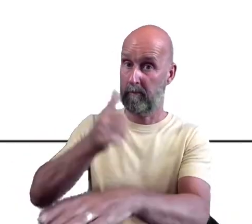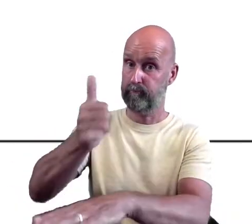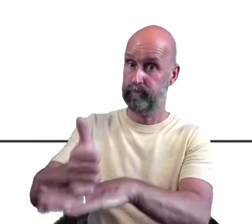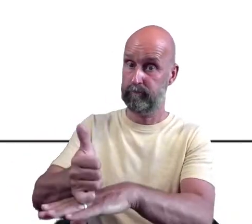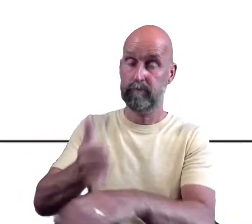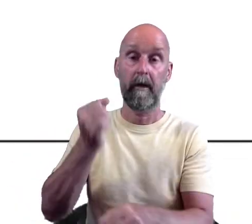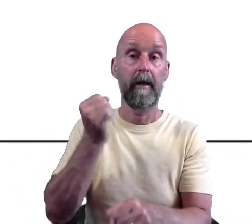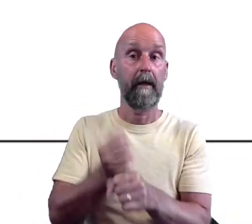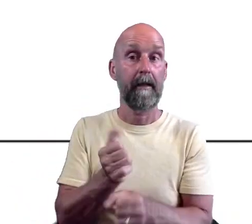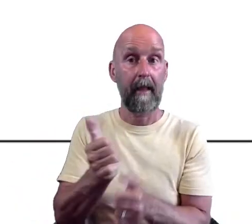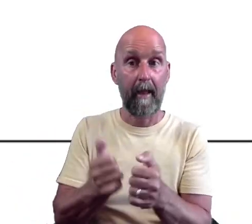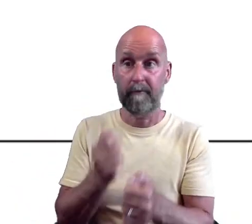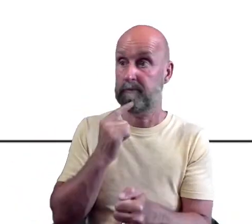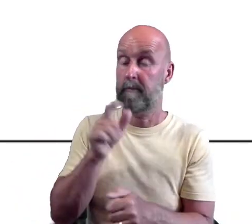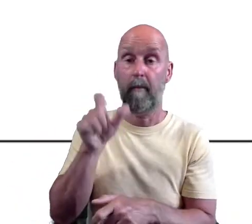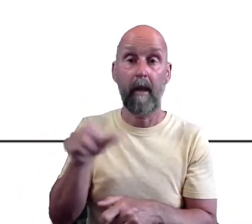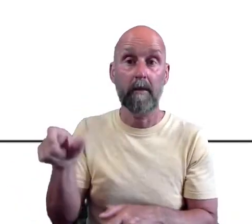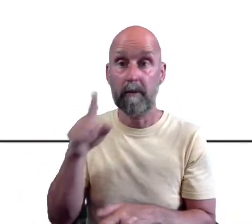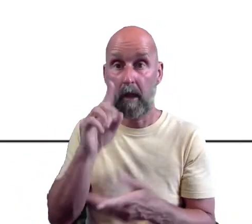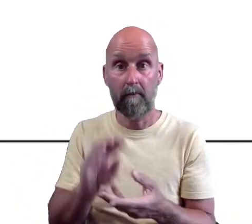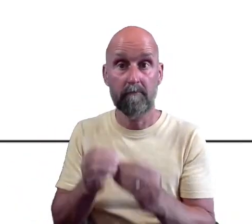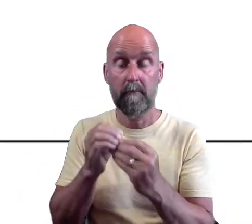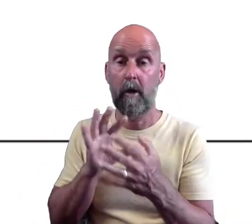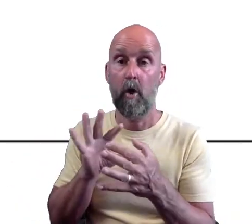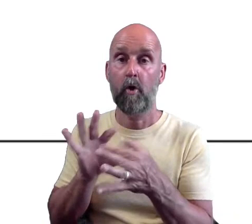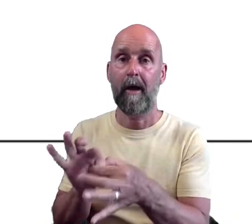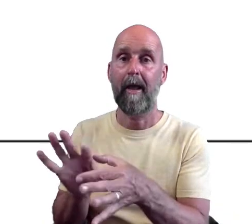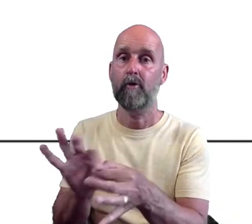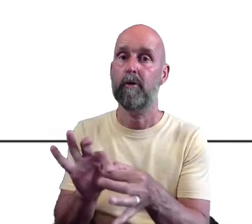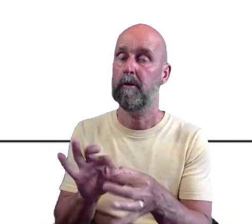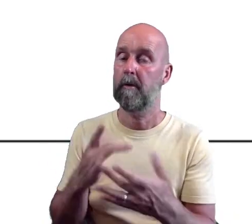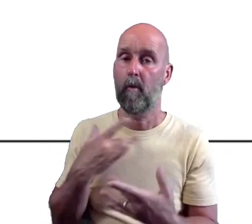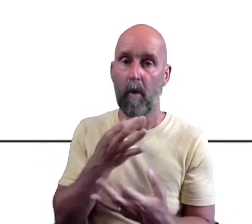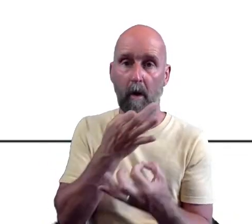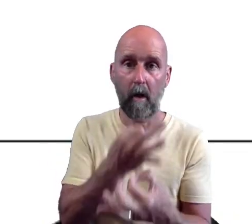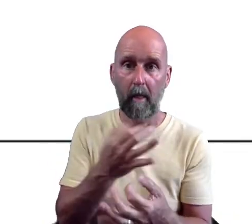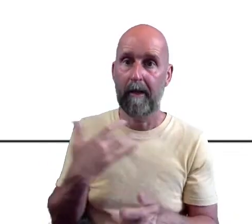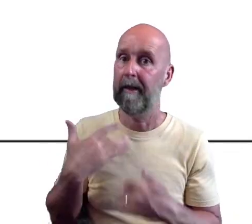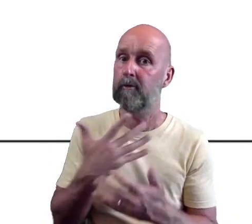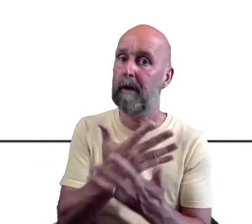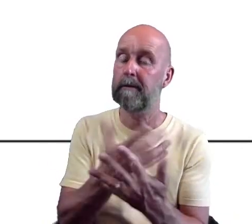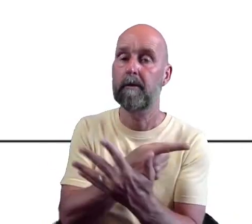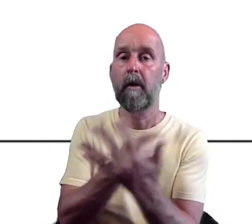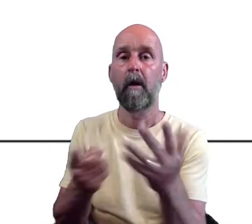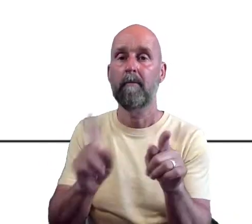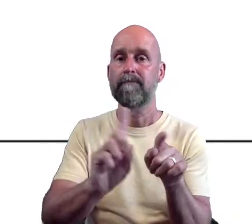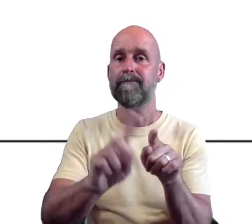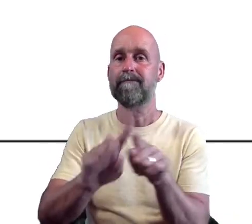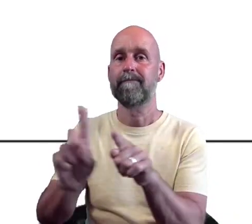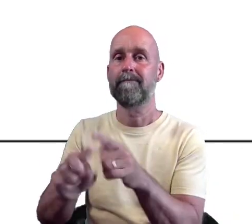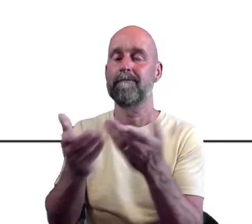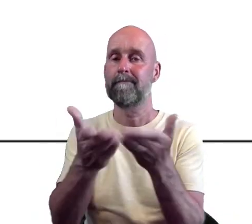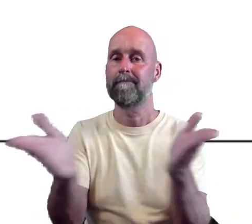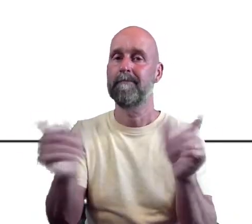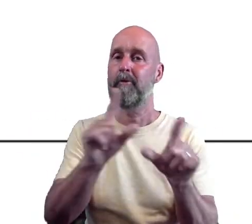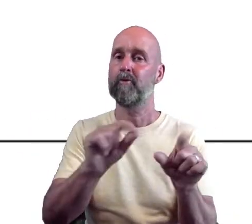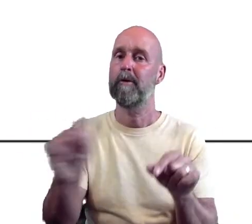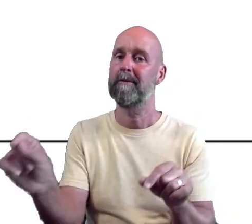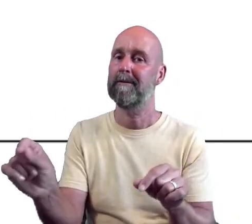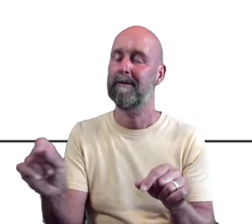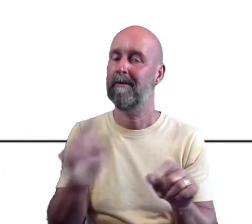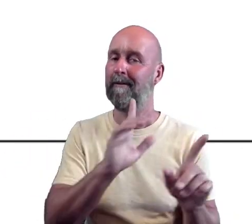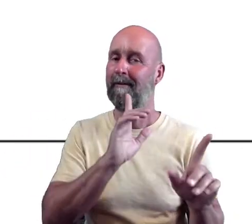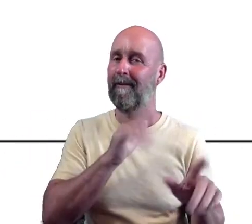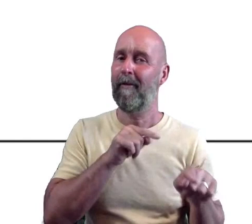room for players to create their own connections, follow their own interests, and make their own choices, within a wider framework of game rules and like the